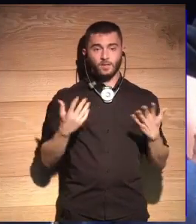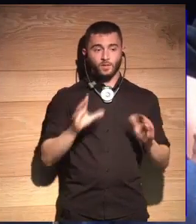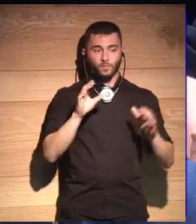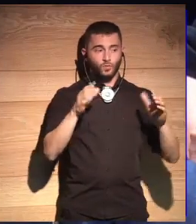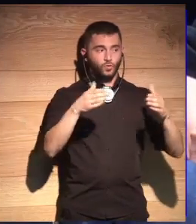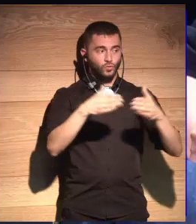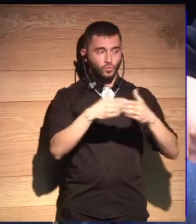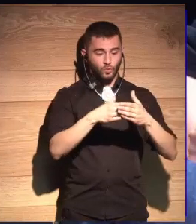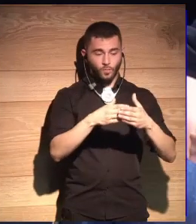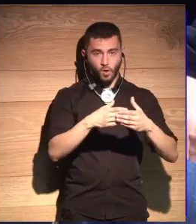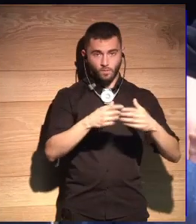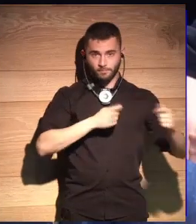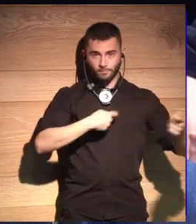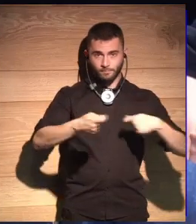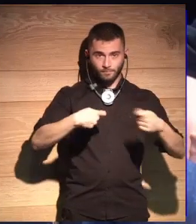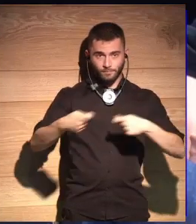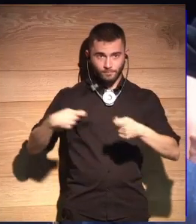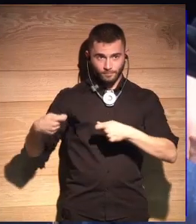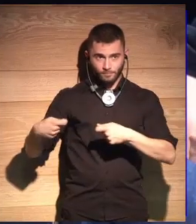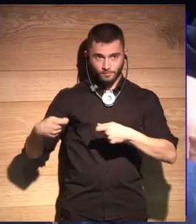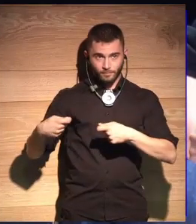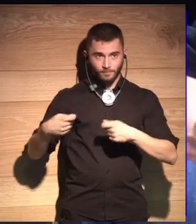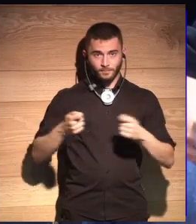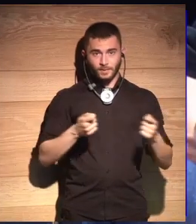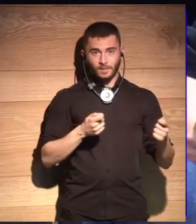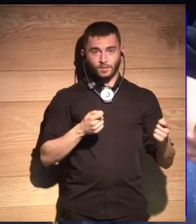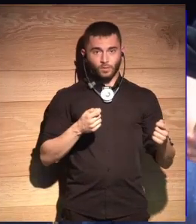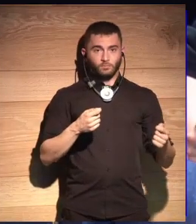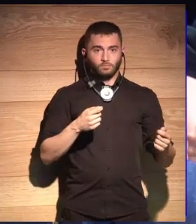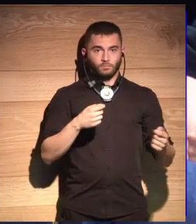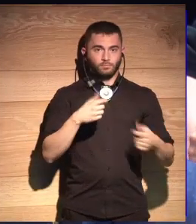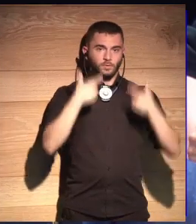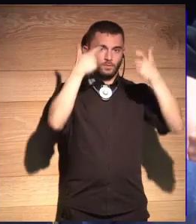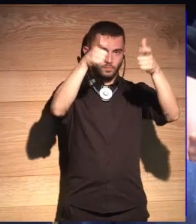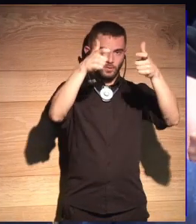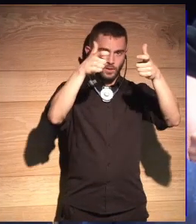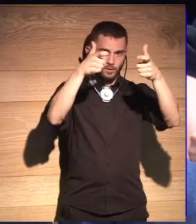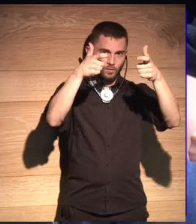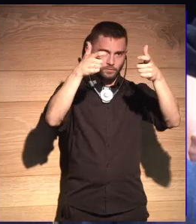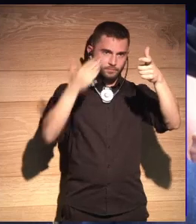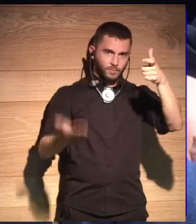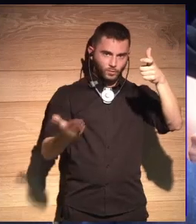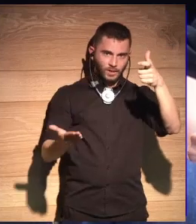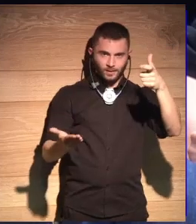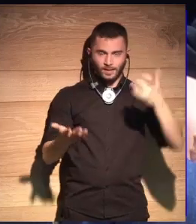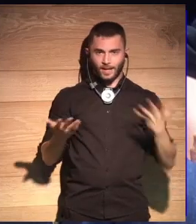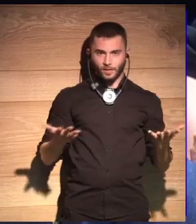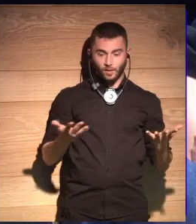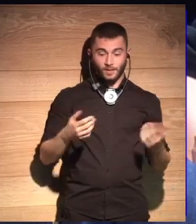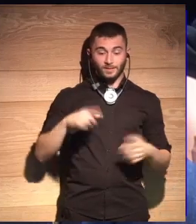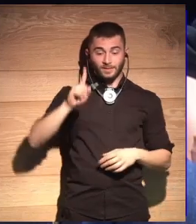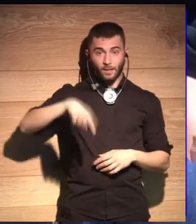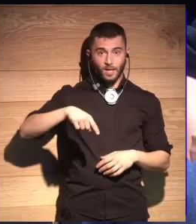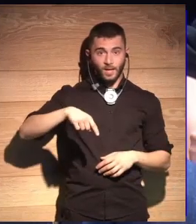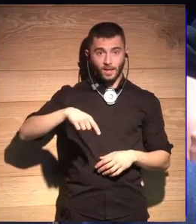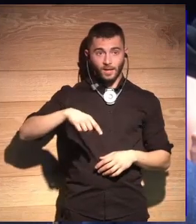market. And in that sense, I think that means that there are more and more people who don't feel that they